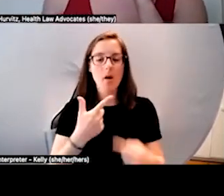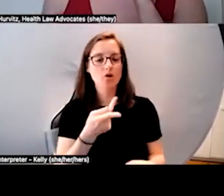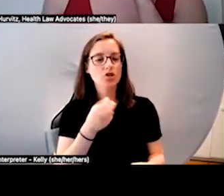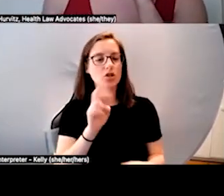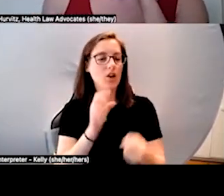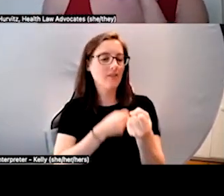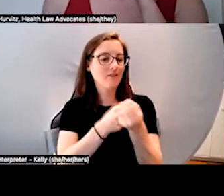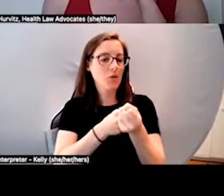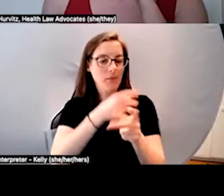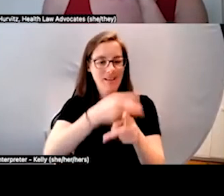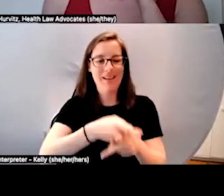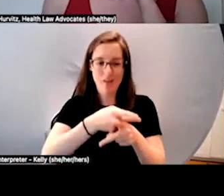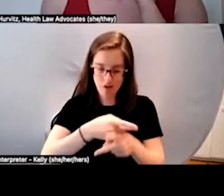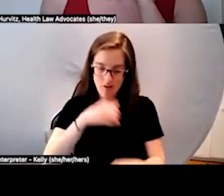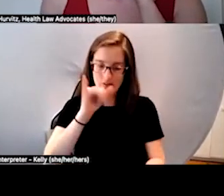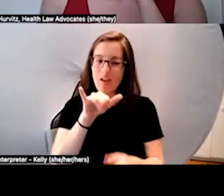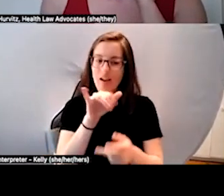that's used for